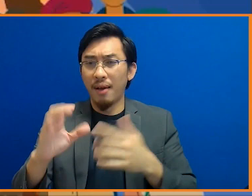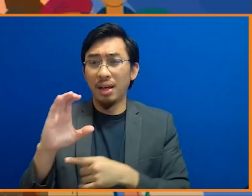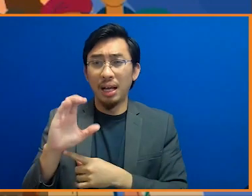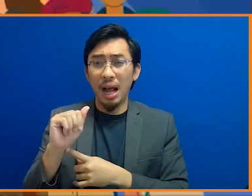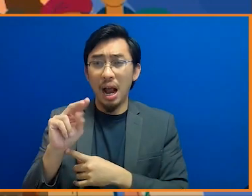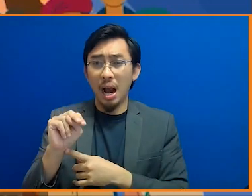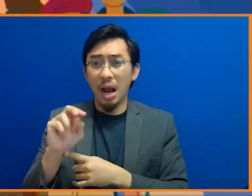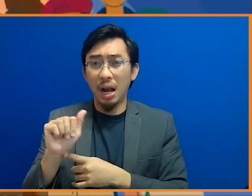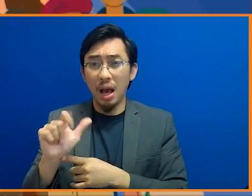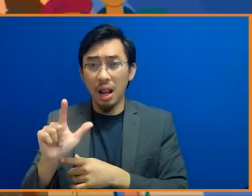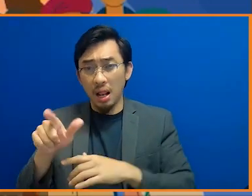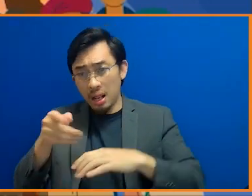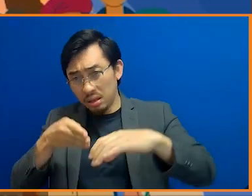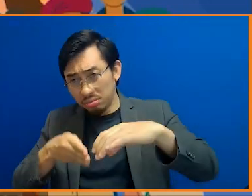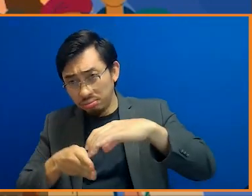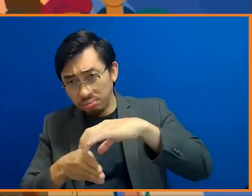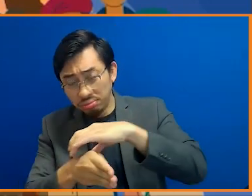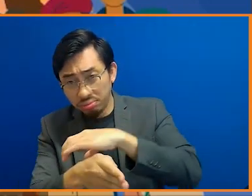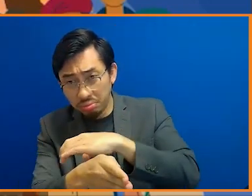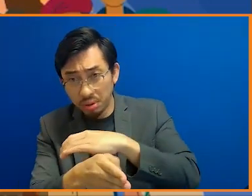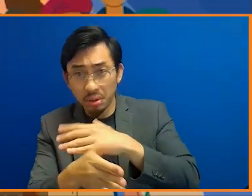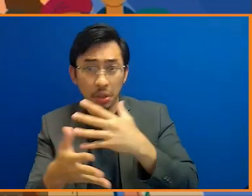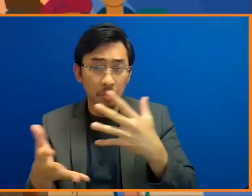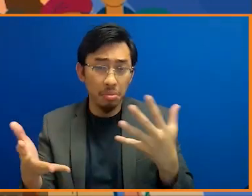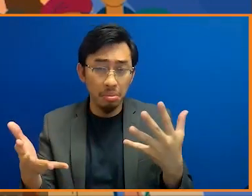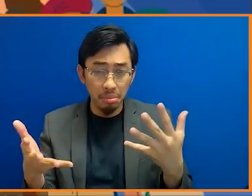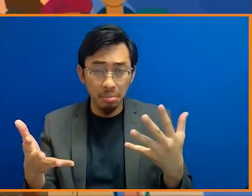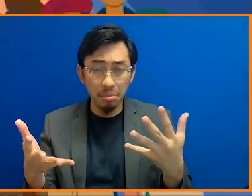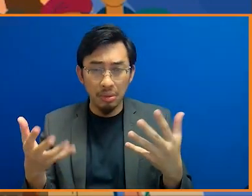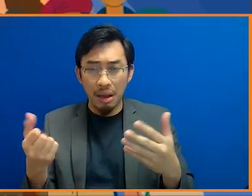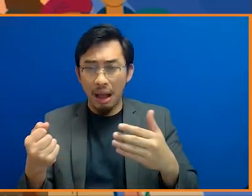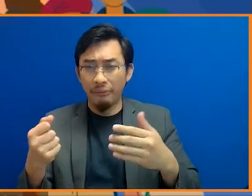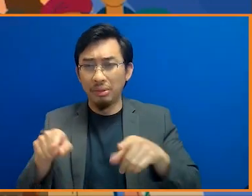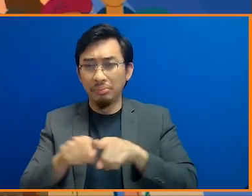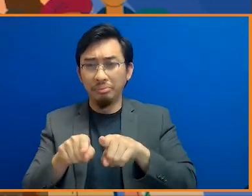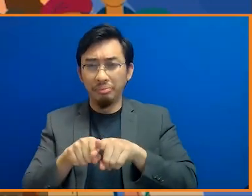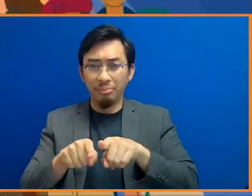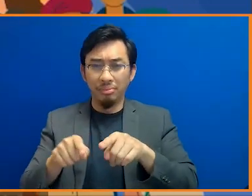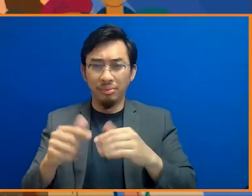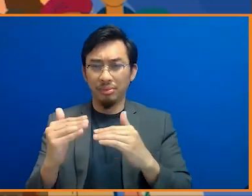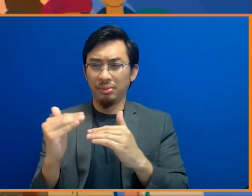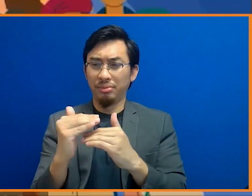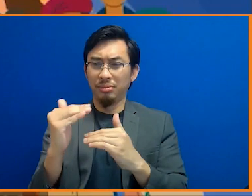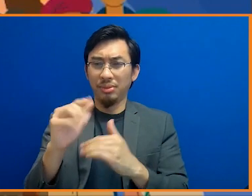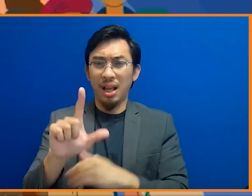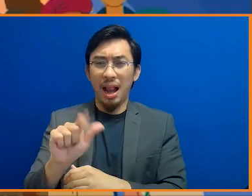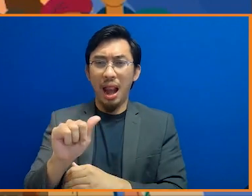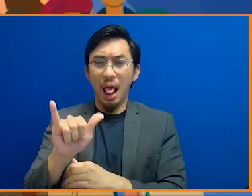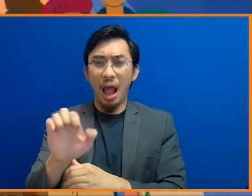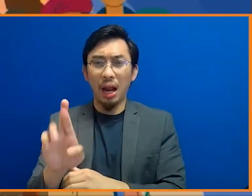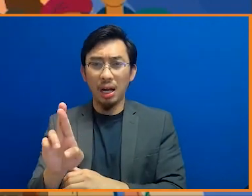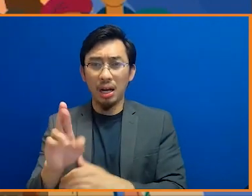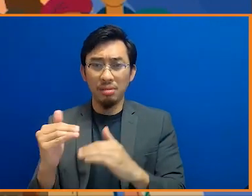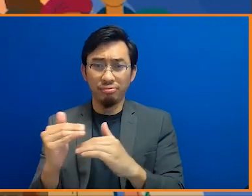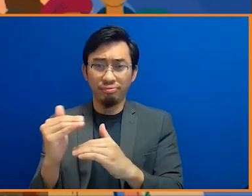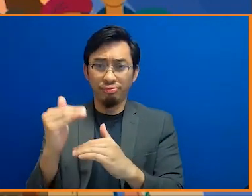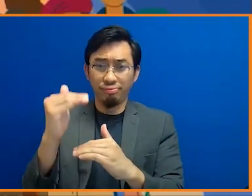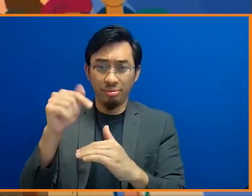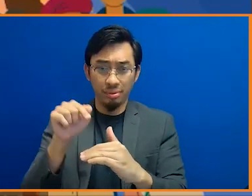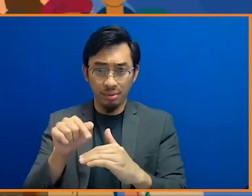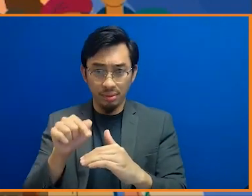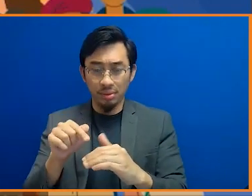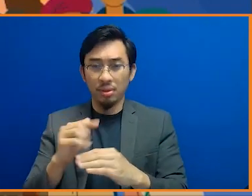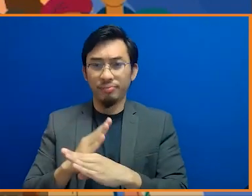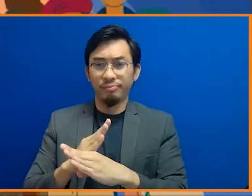elevated road plus a canal. So they have a multi-layer defense system for